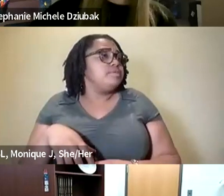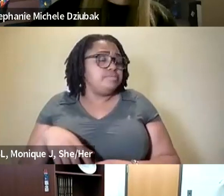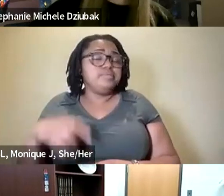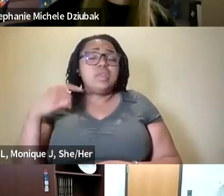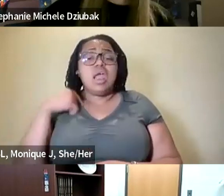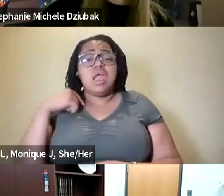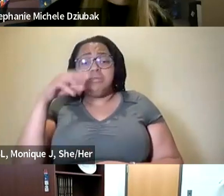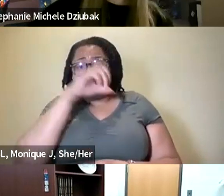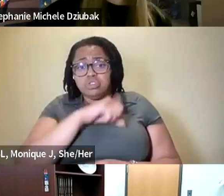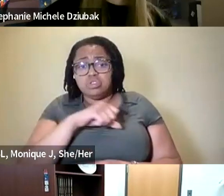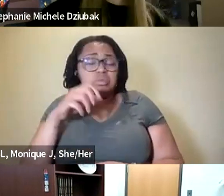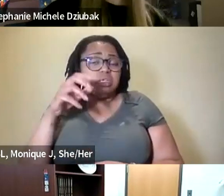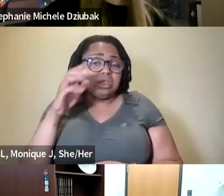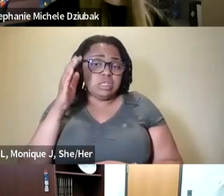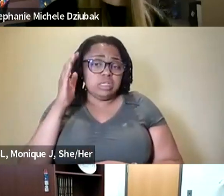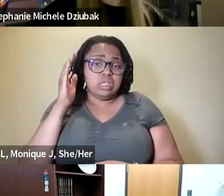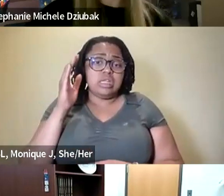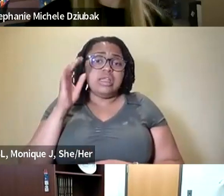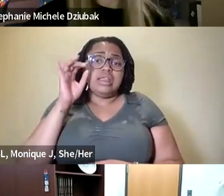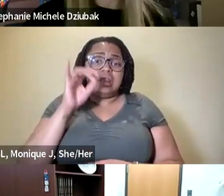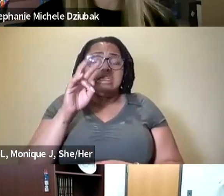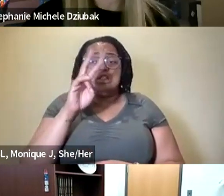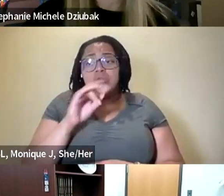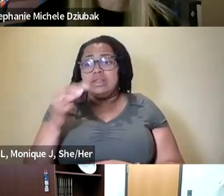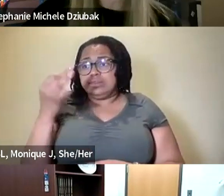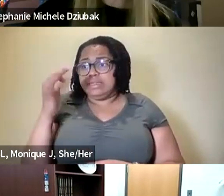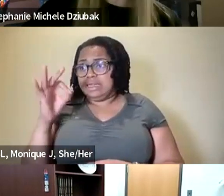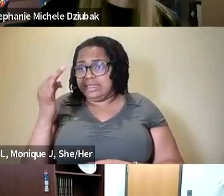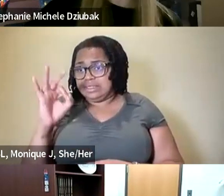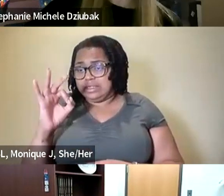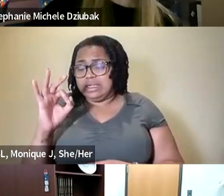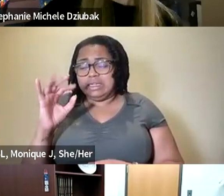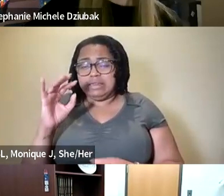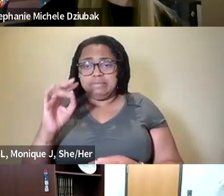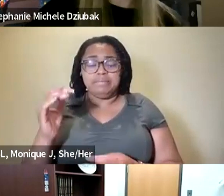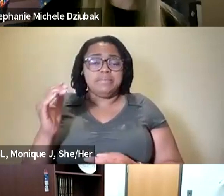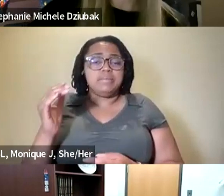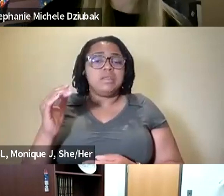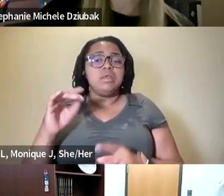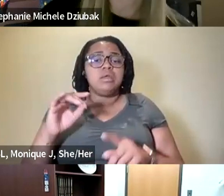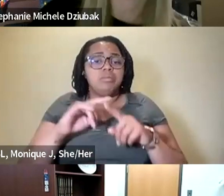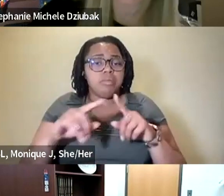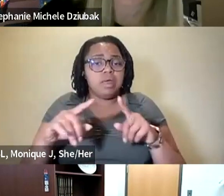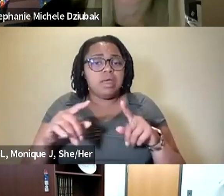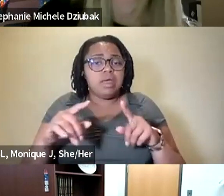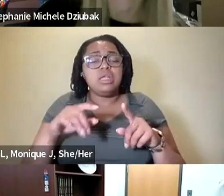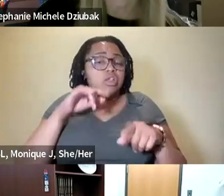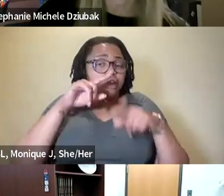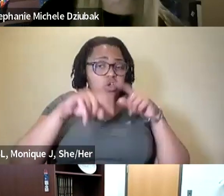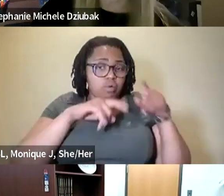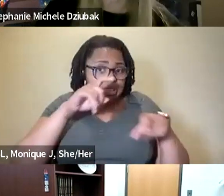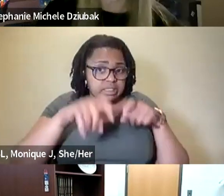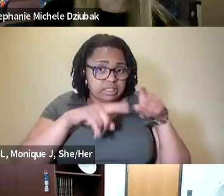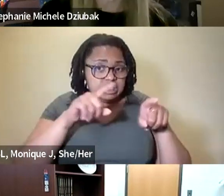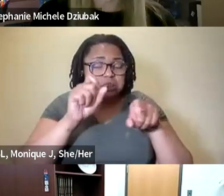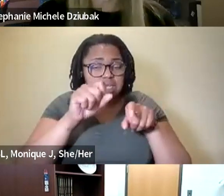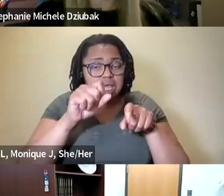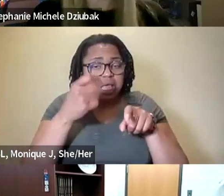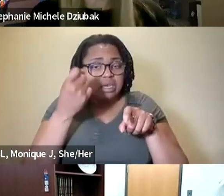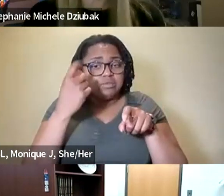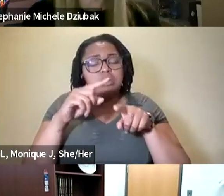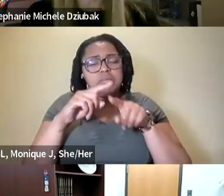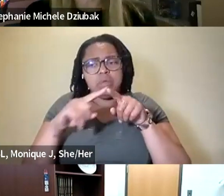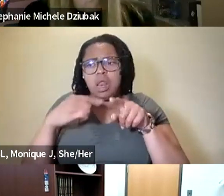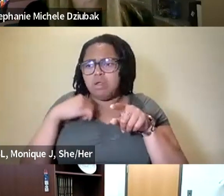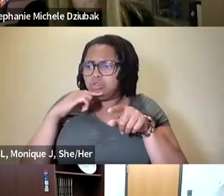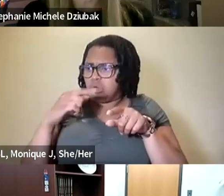assuming that this is going to be like in 2019, other than the questions, I'm pretty sure that I did just